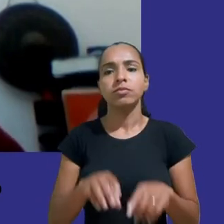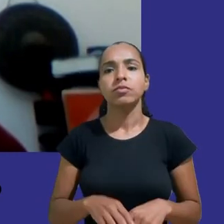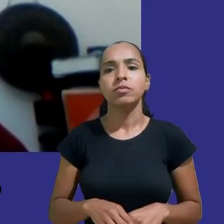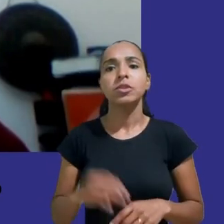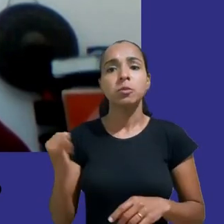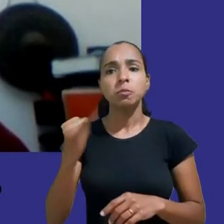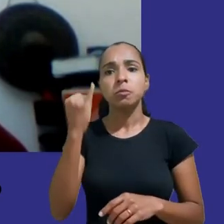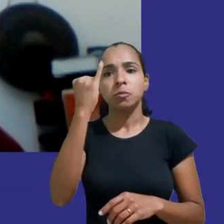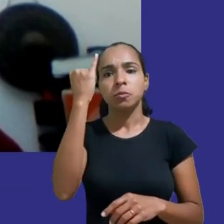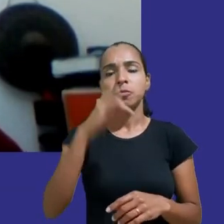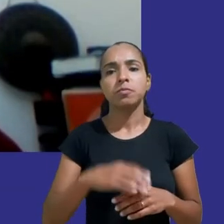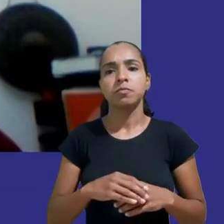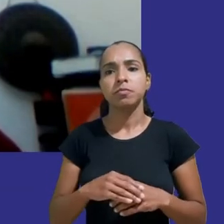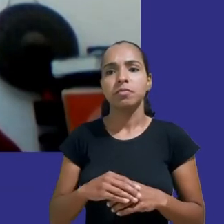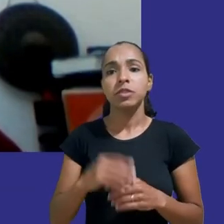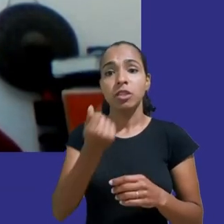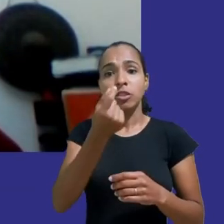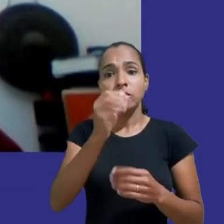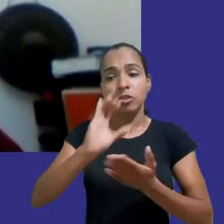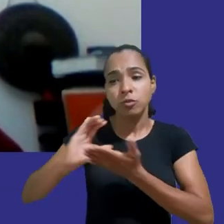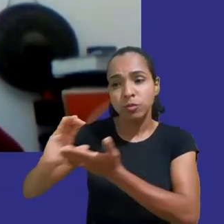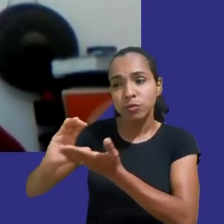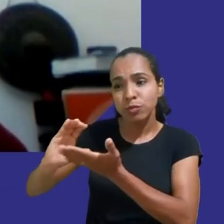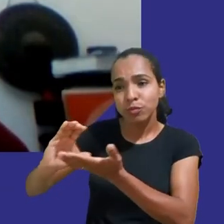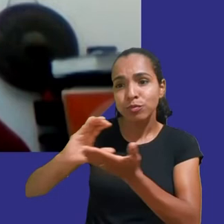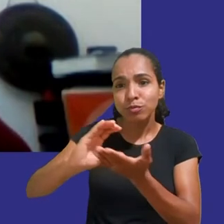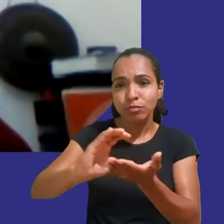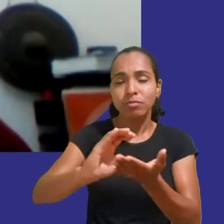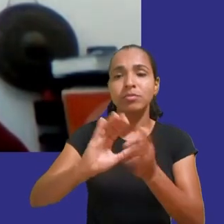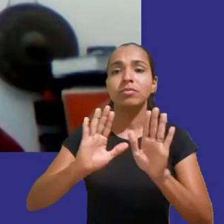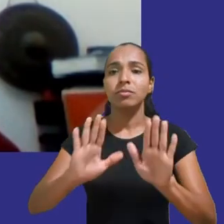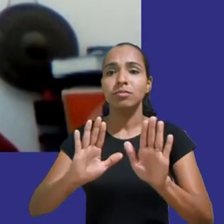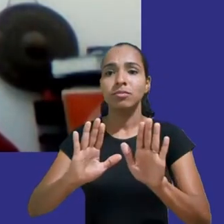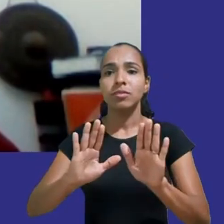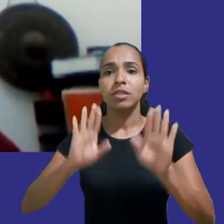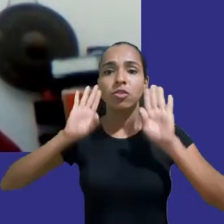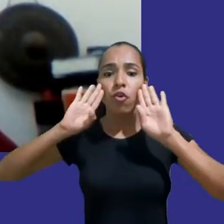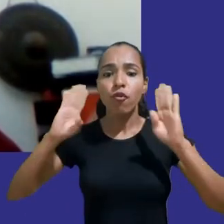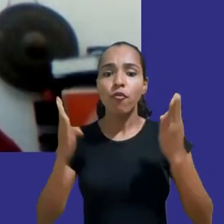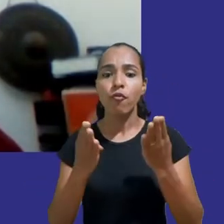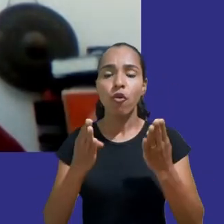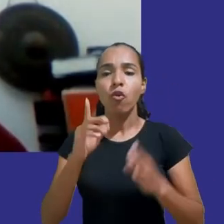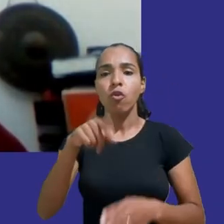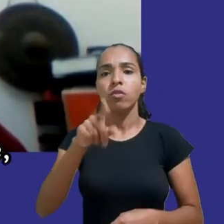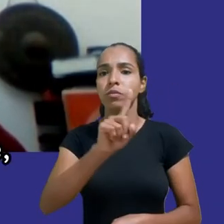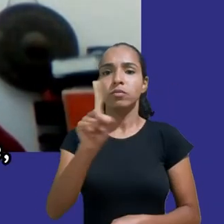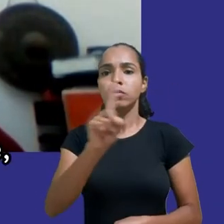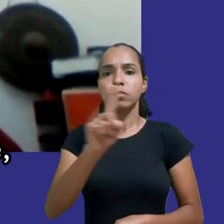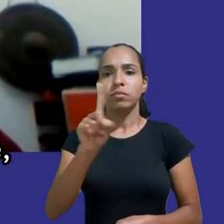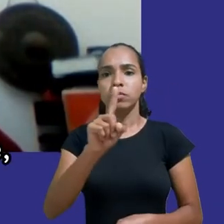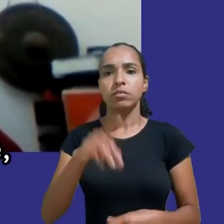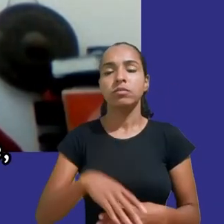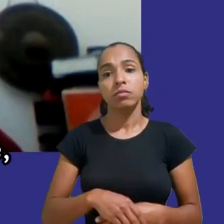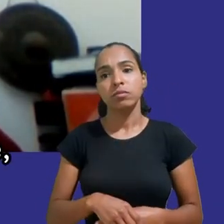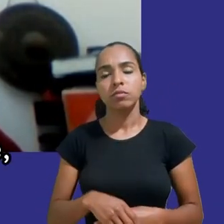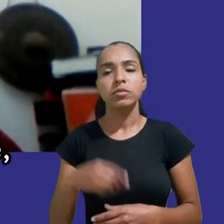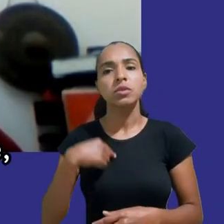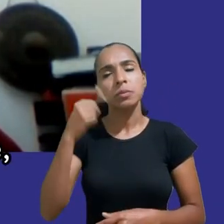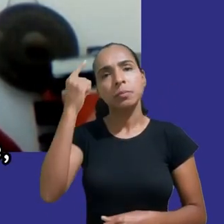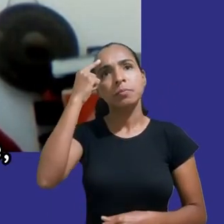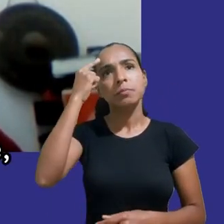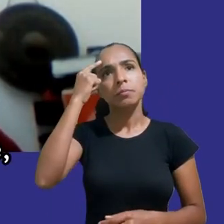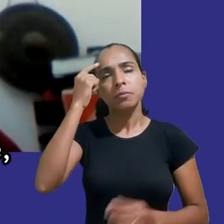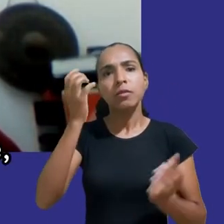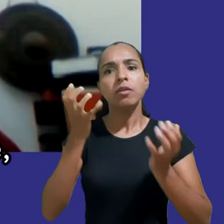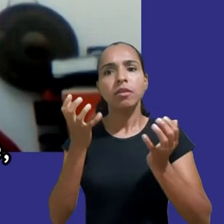part of the case but certainly are not the only reason for me engaging in this what will